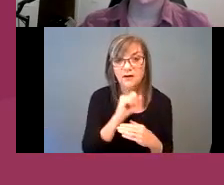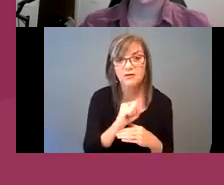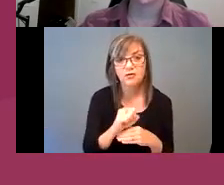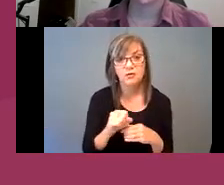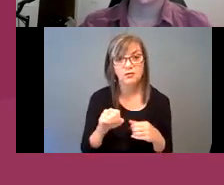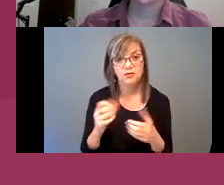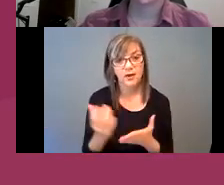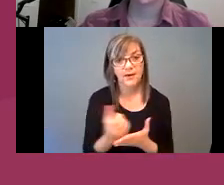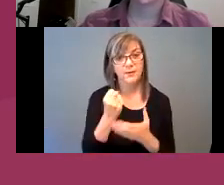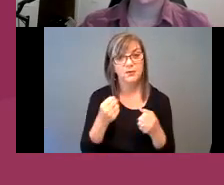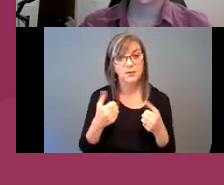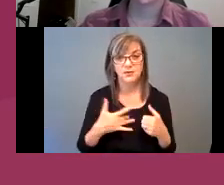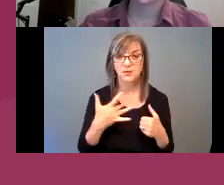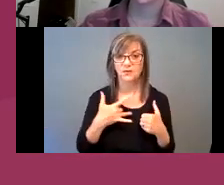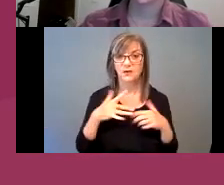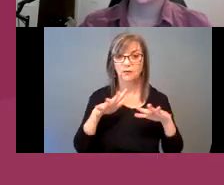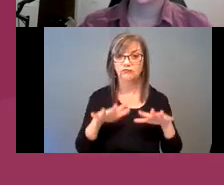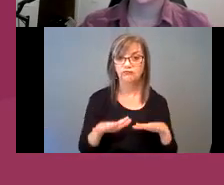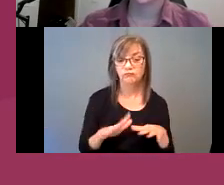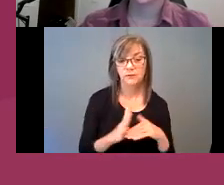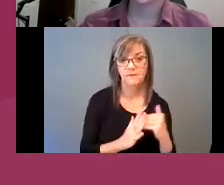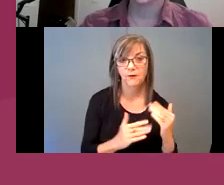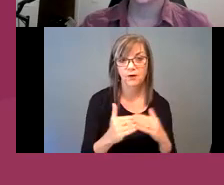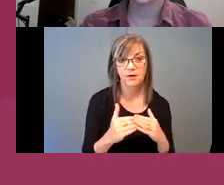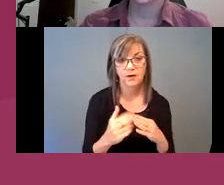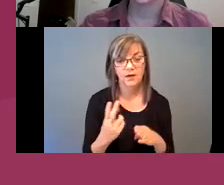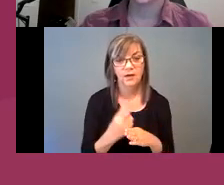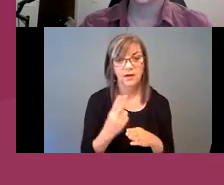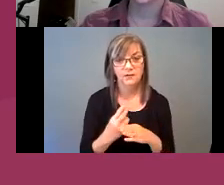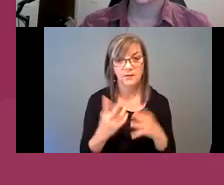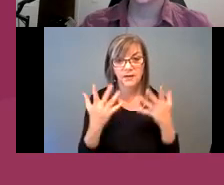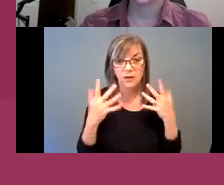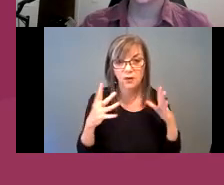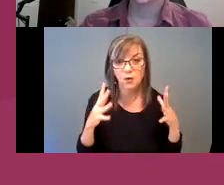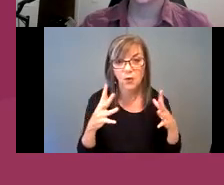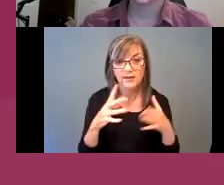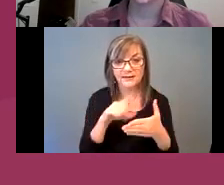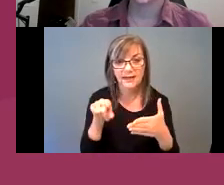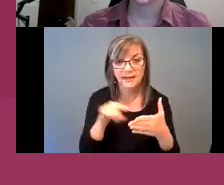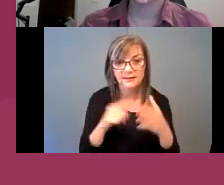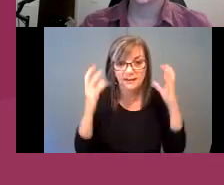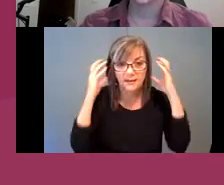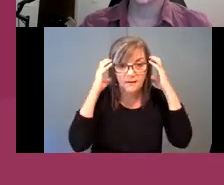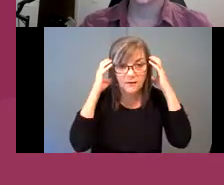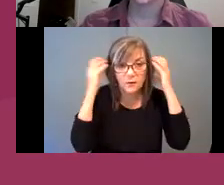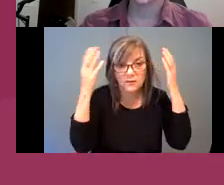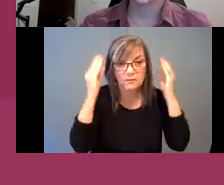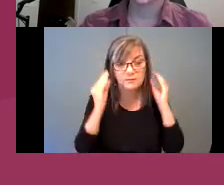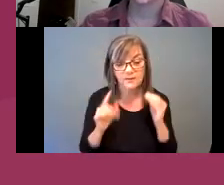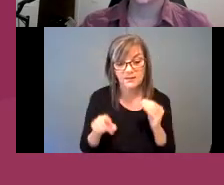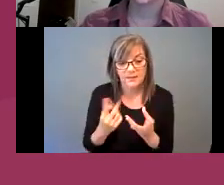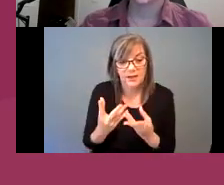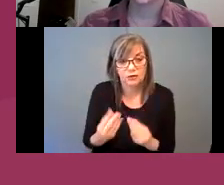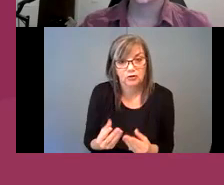comfort. So the basket could include noise canceling headphones, paper and crayons, fidgets, something soft to hold, some